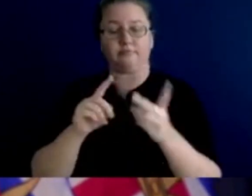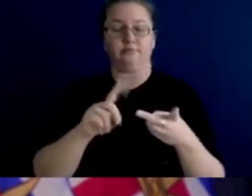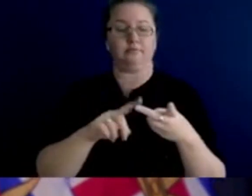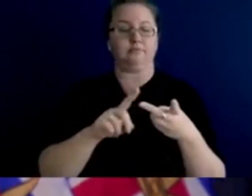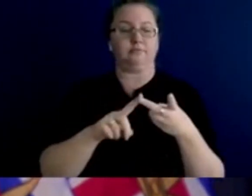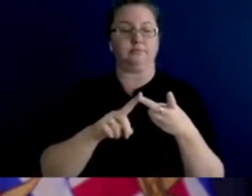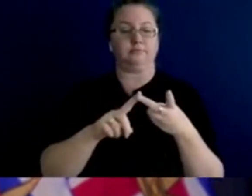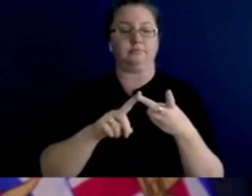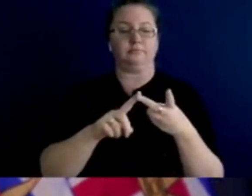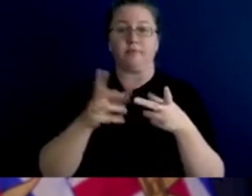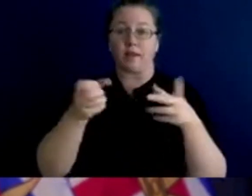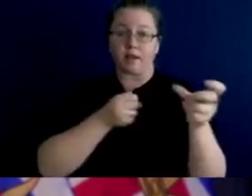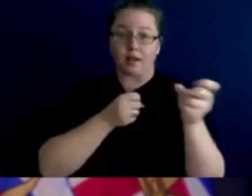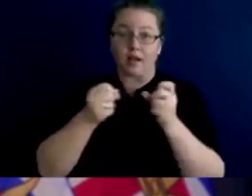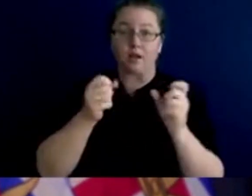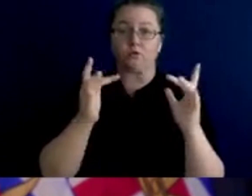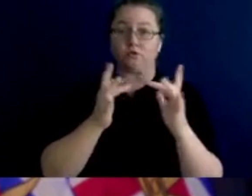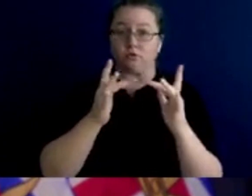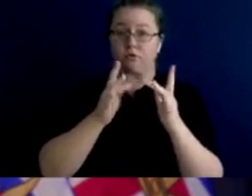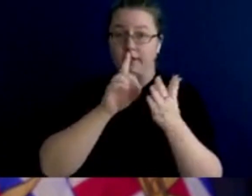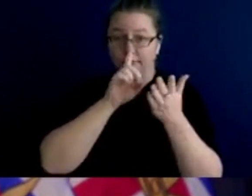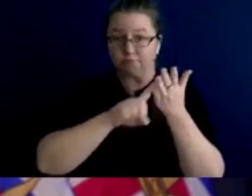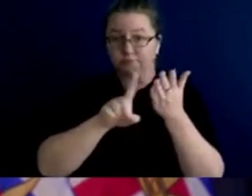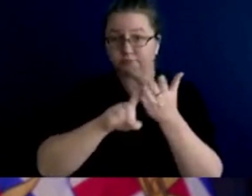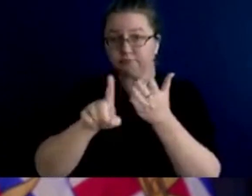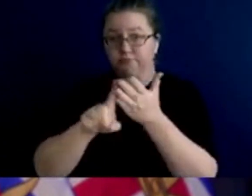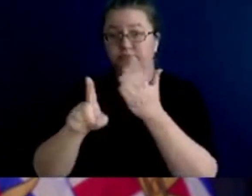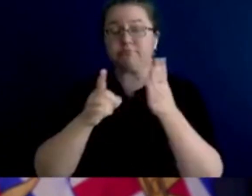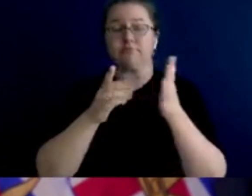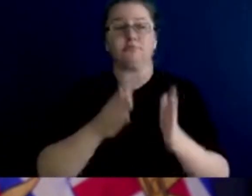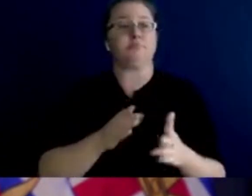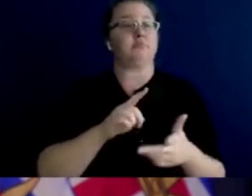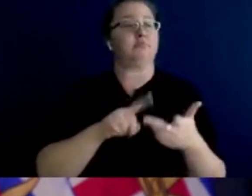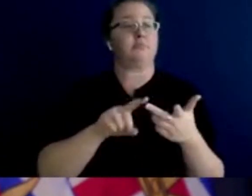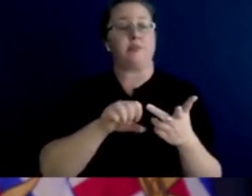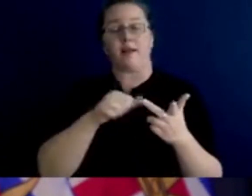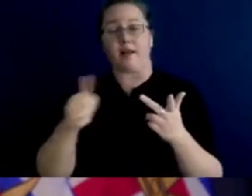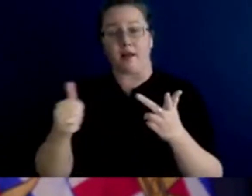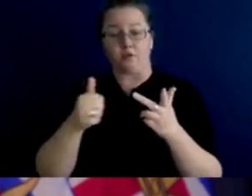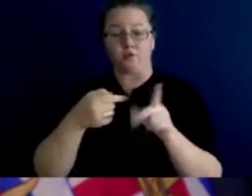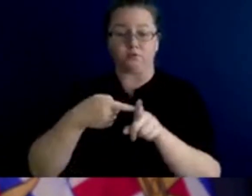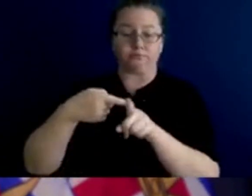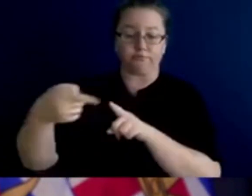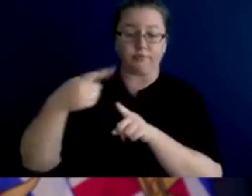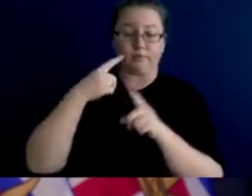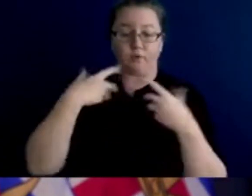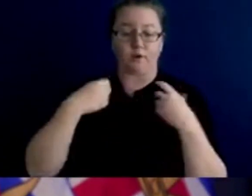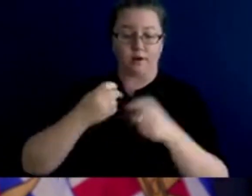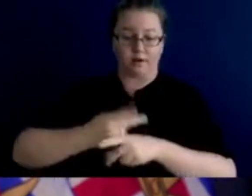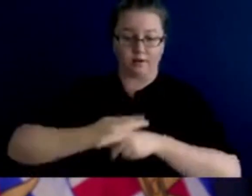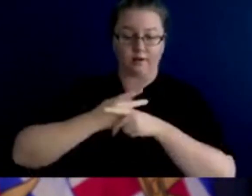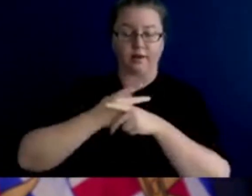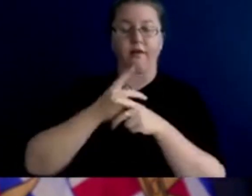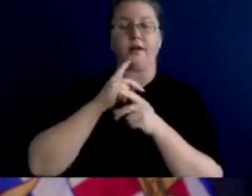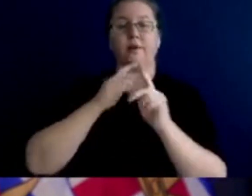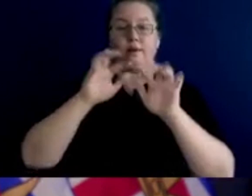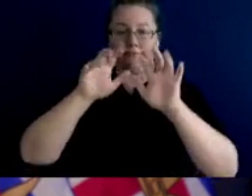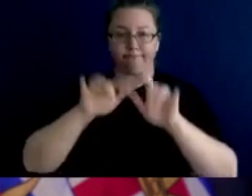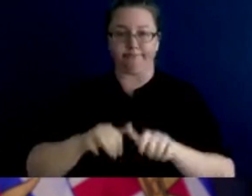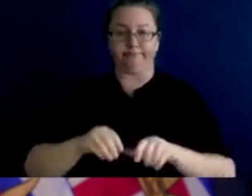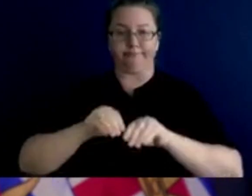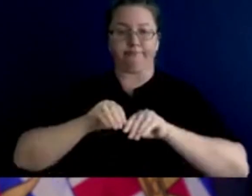can all make a difference. And let's, of course, continue to be kind, to be calm, and to be